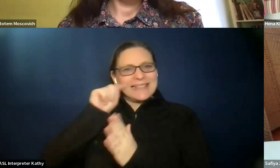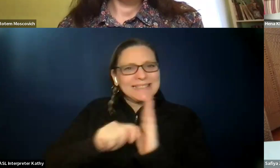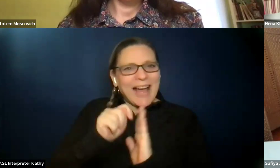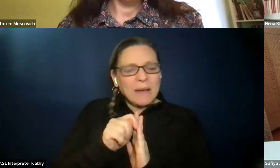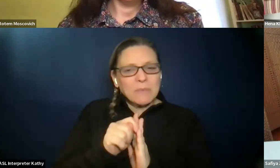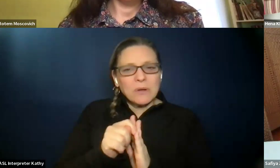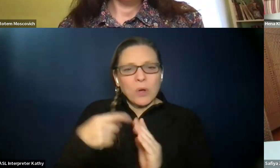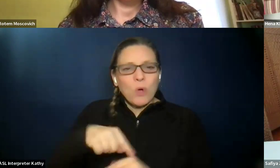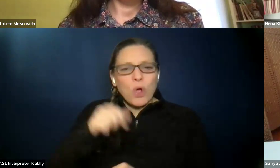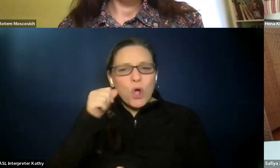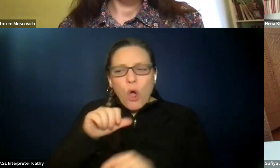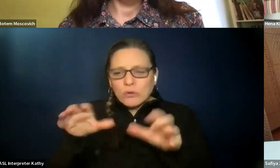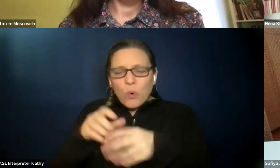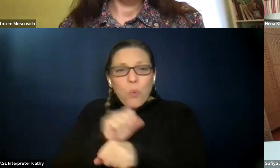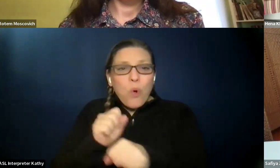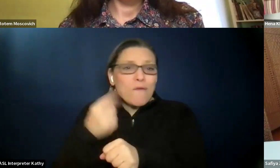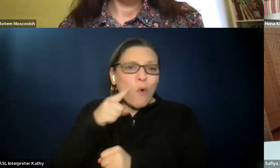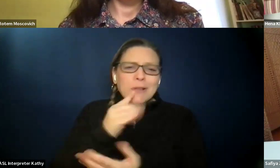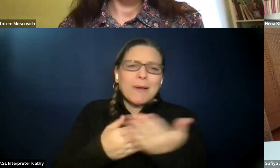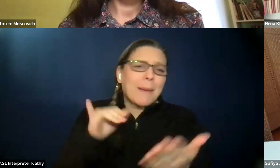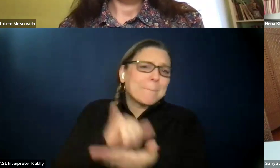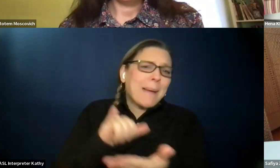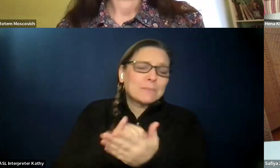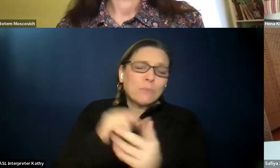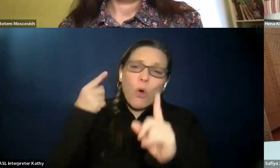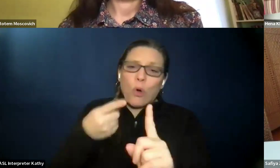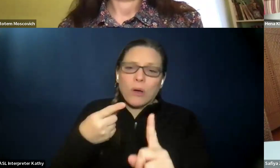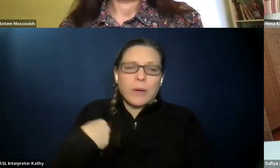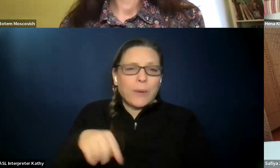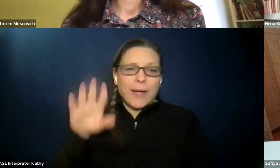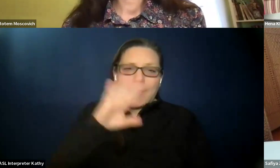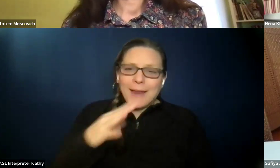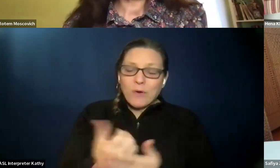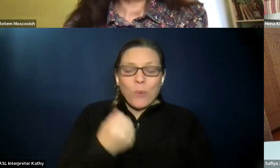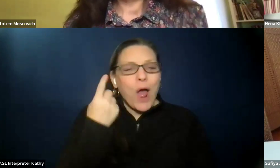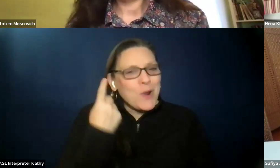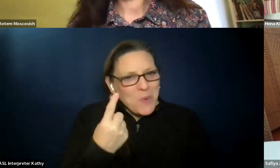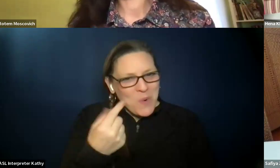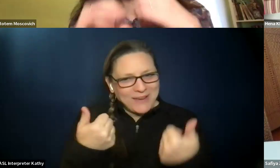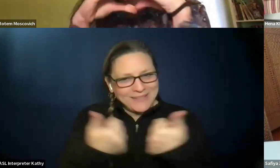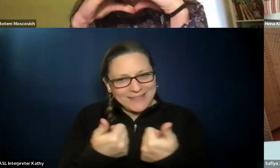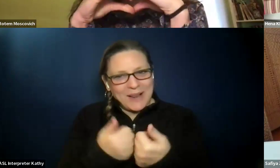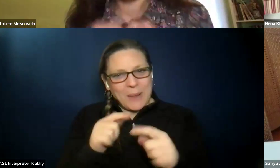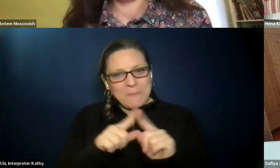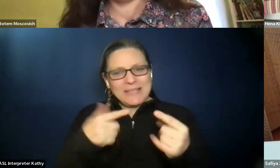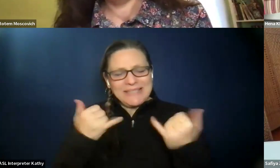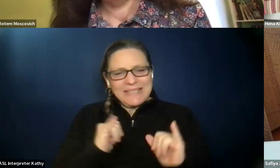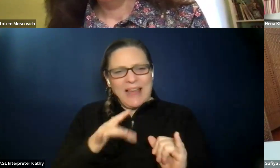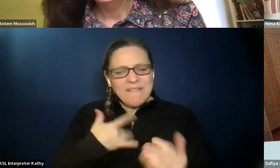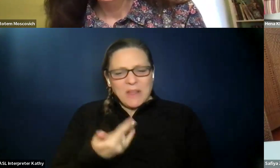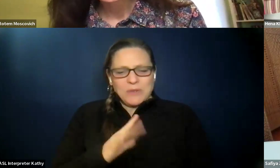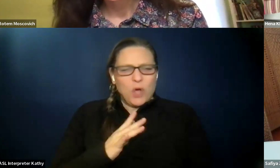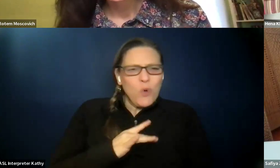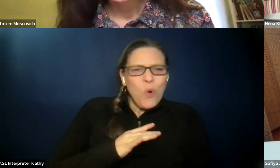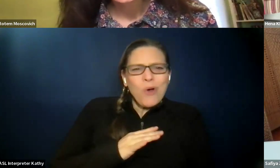group of girls working together towards this impossible goal. We never won a single game, but I felt it was such a cool